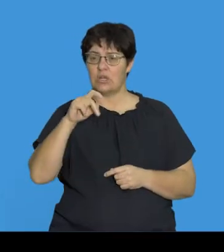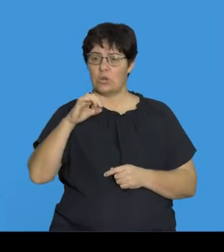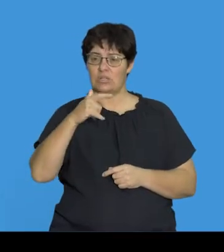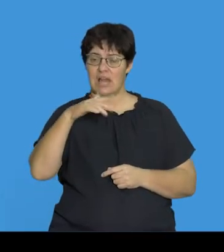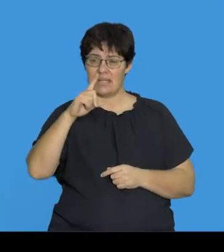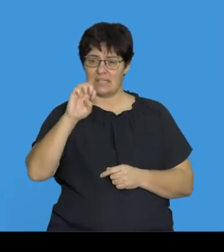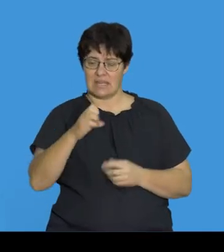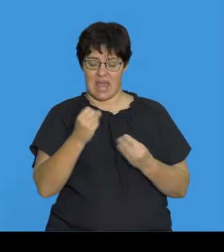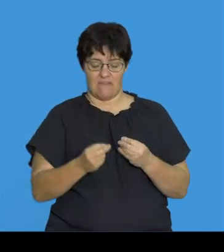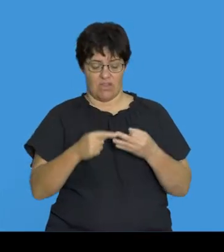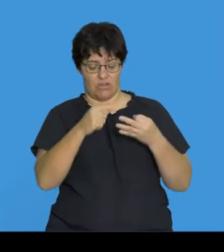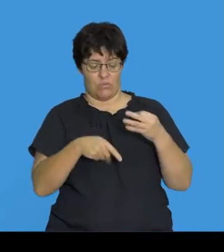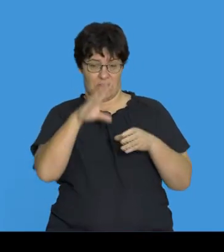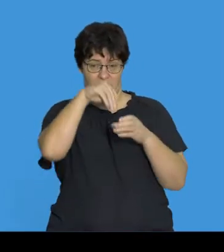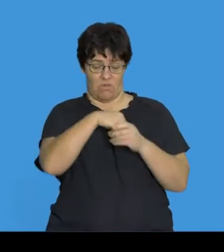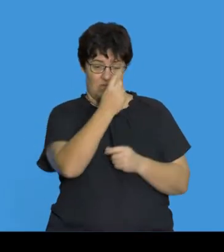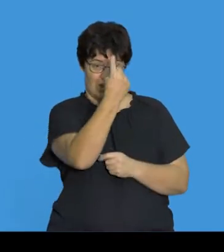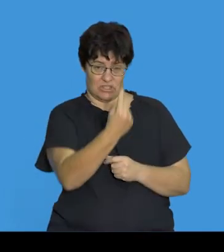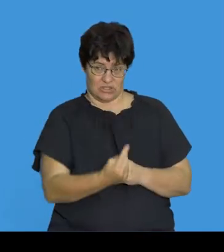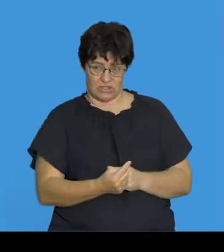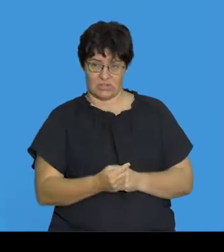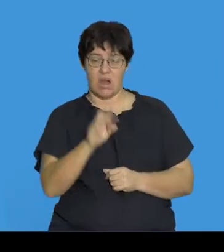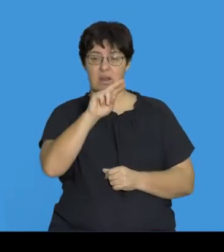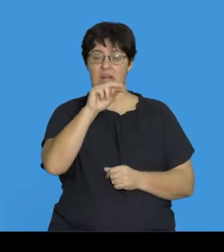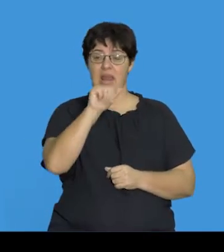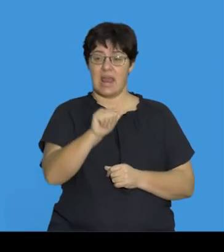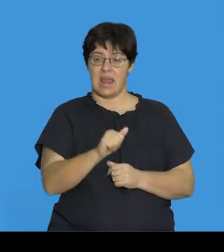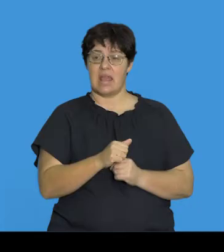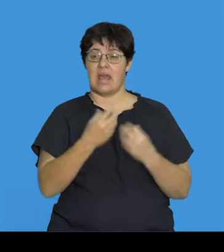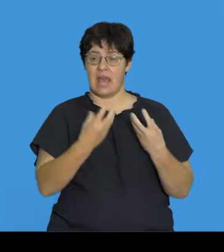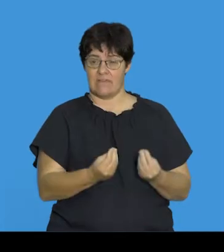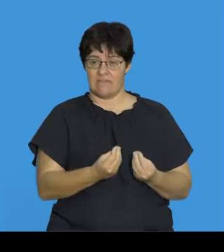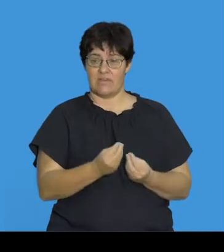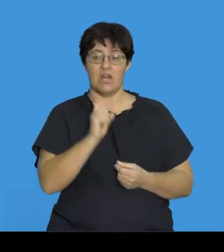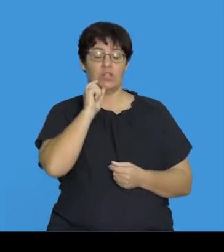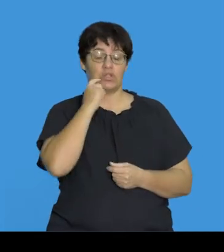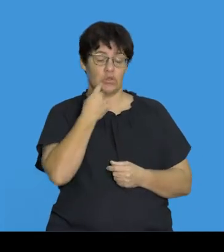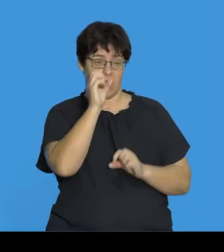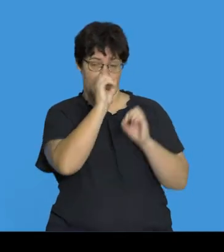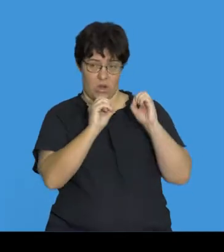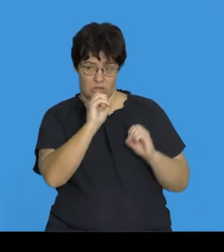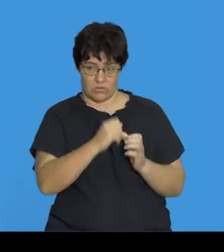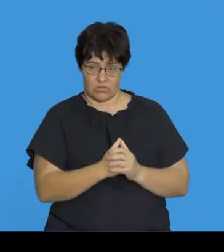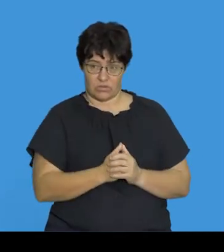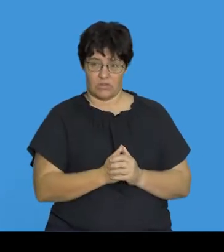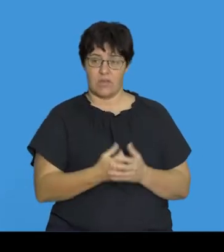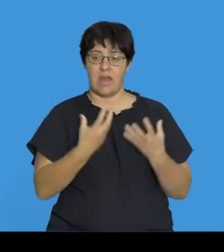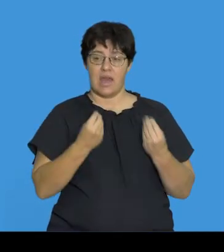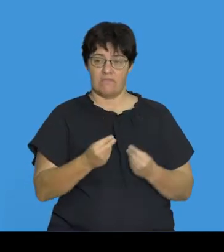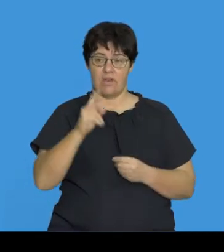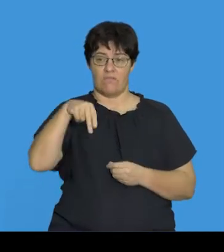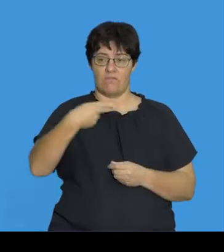parts, and I'll go through these. So an RNA nucleotide has a sugar molecule, it has